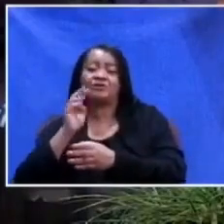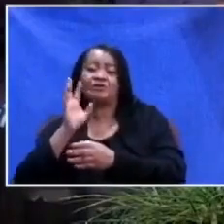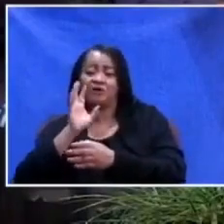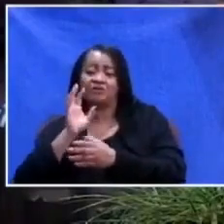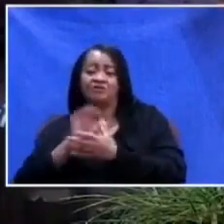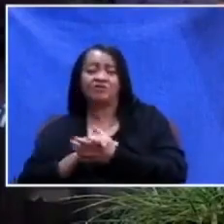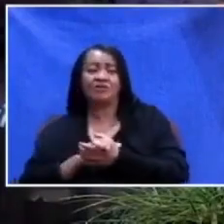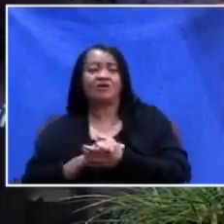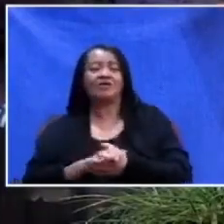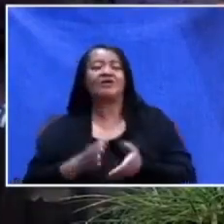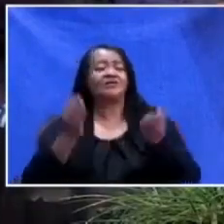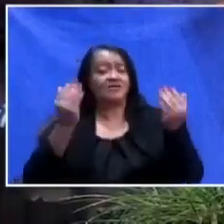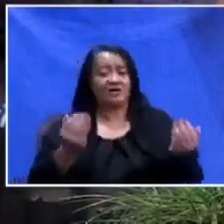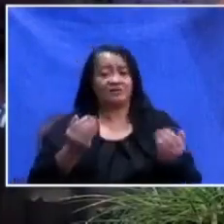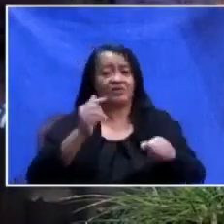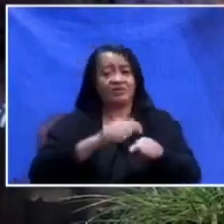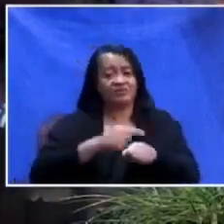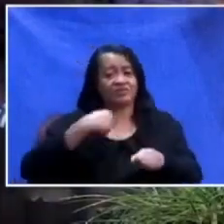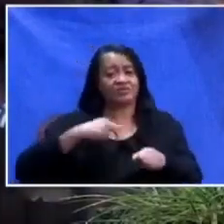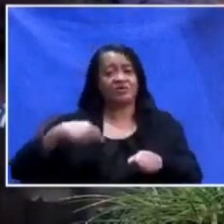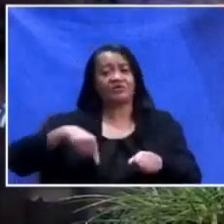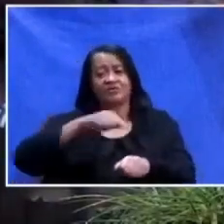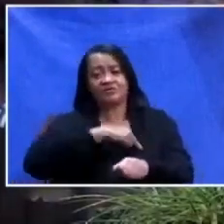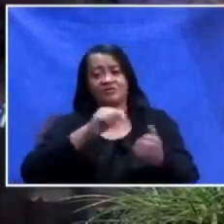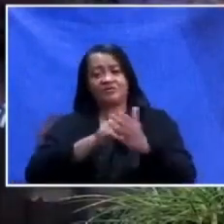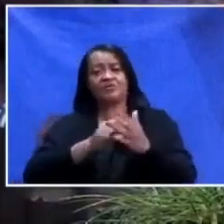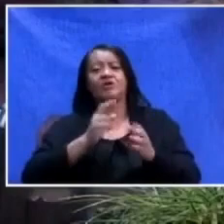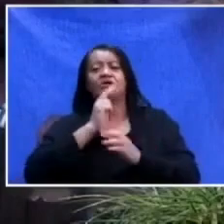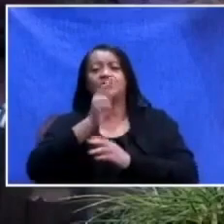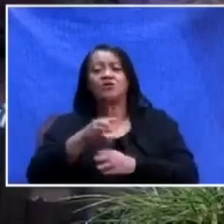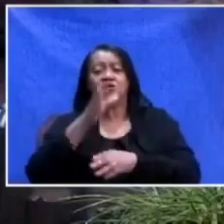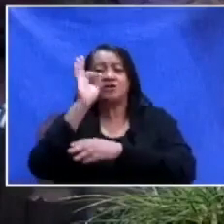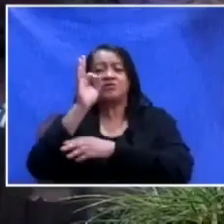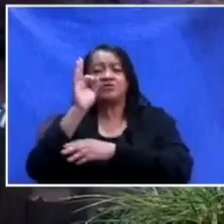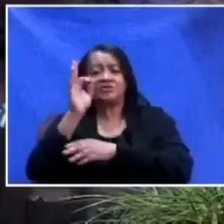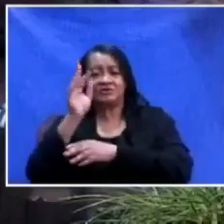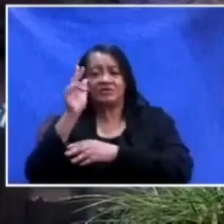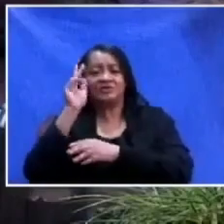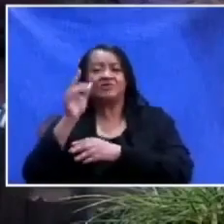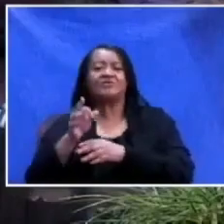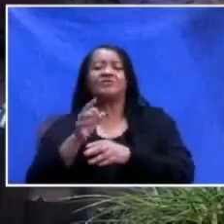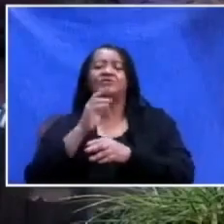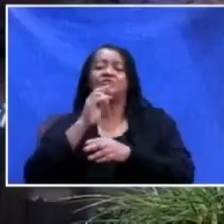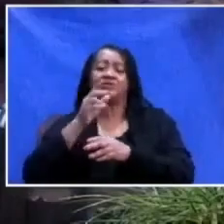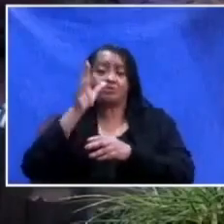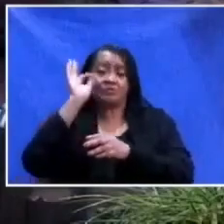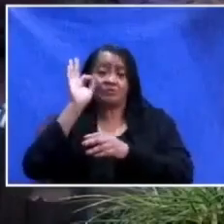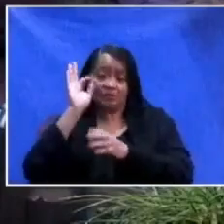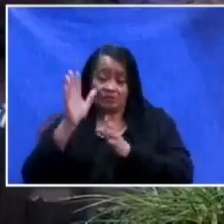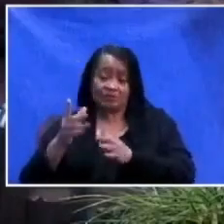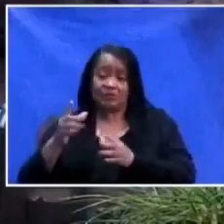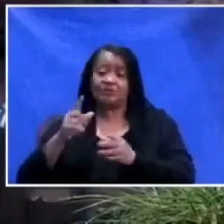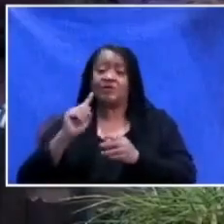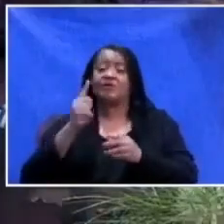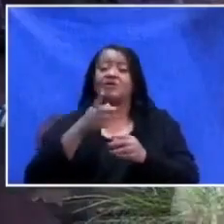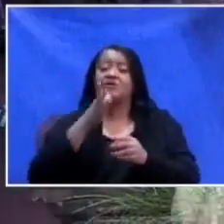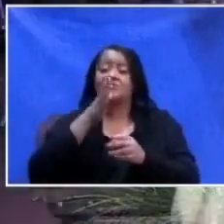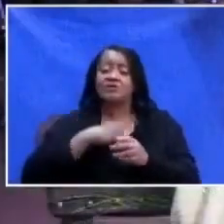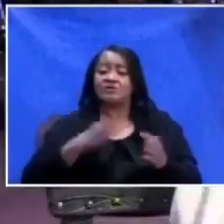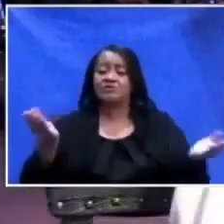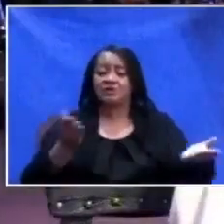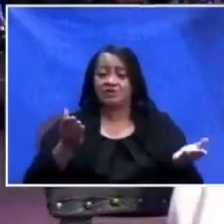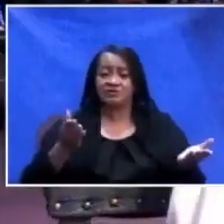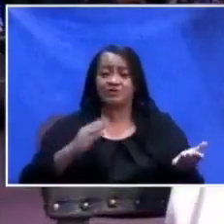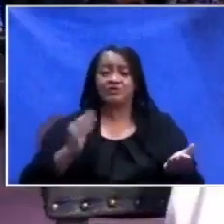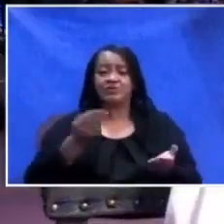Now, it's time for us to get candid with the pastor and first lady. We have right down here at